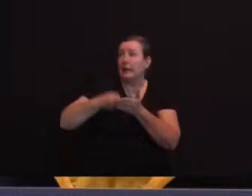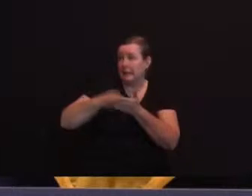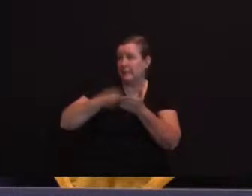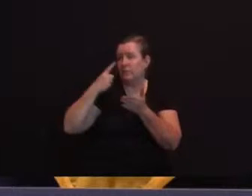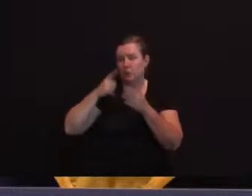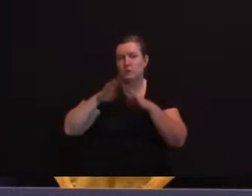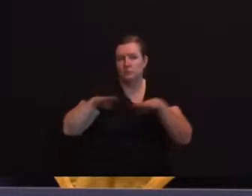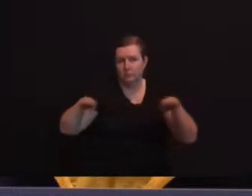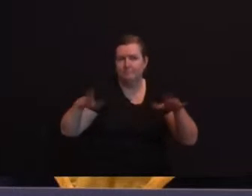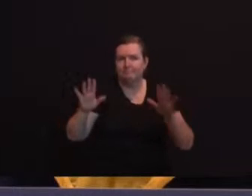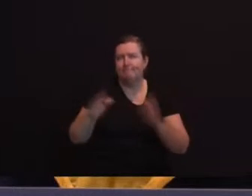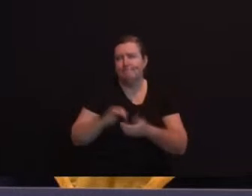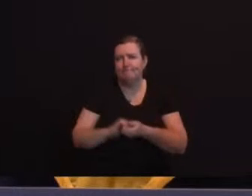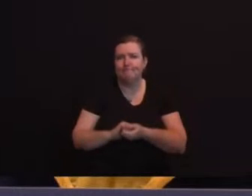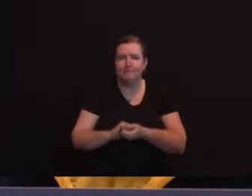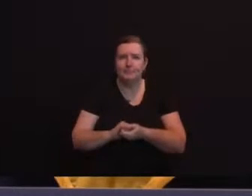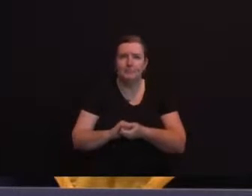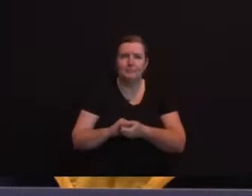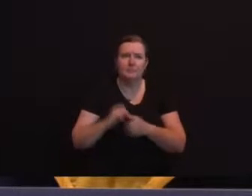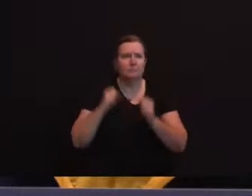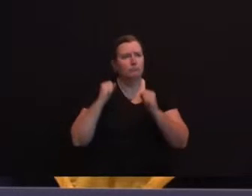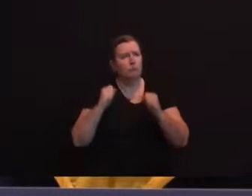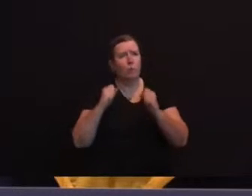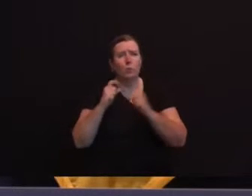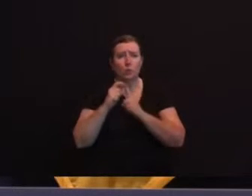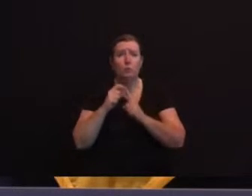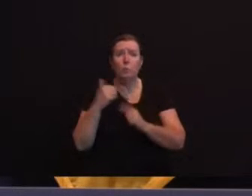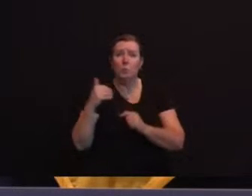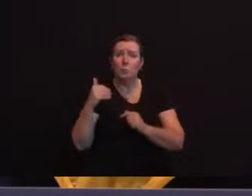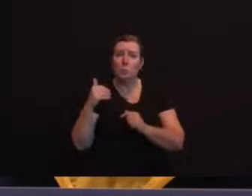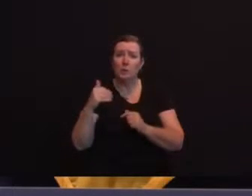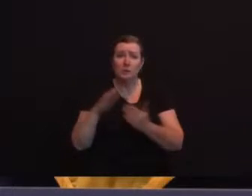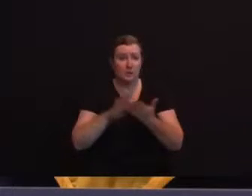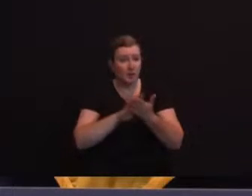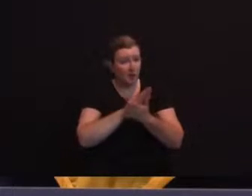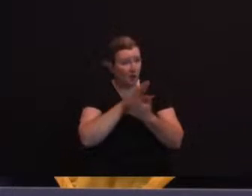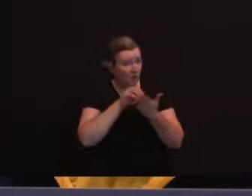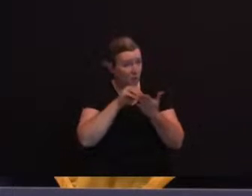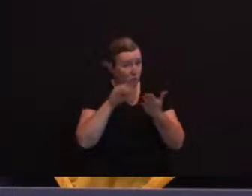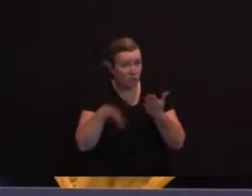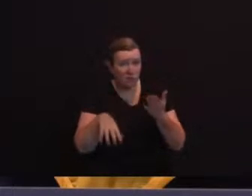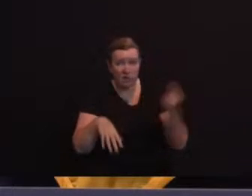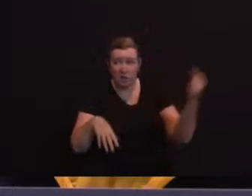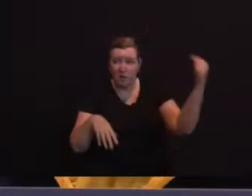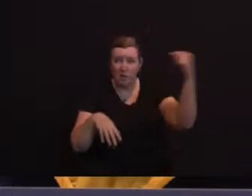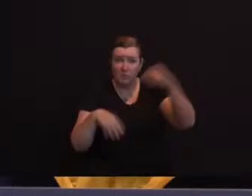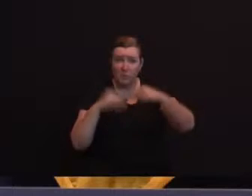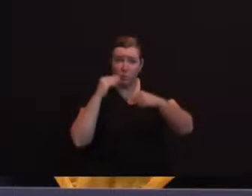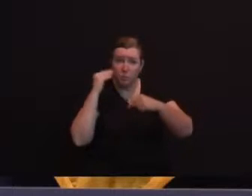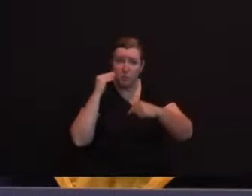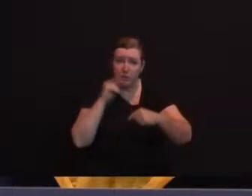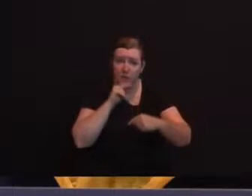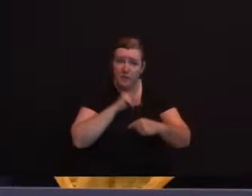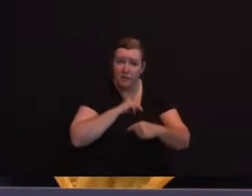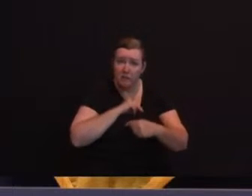kids coming home for Thanksgiving, and some of them may actually be at home until the start of the new year at